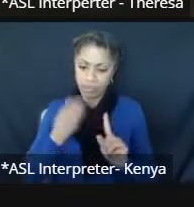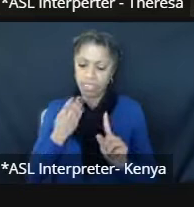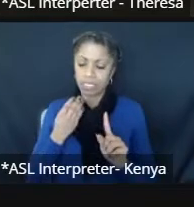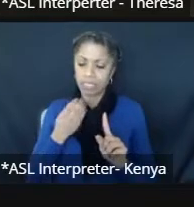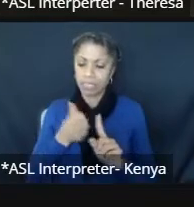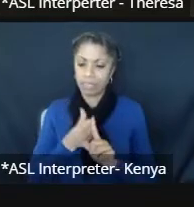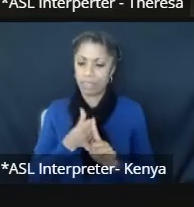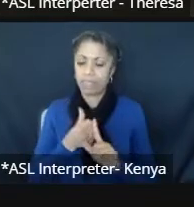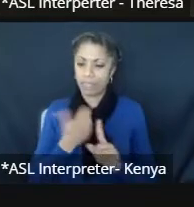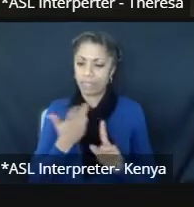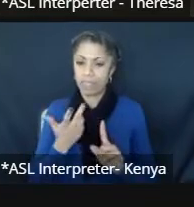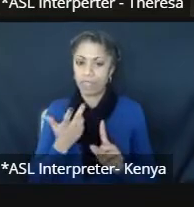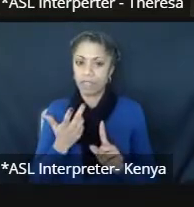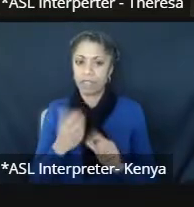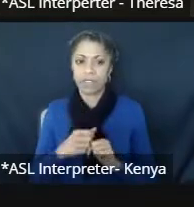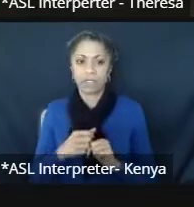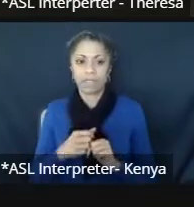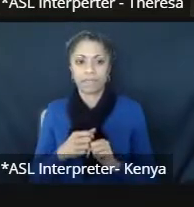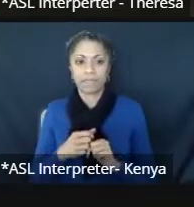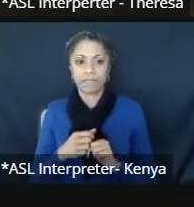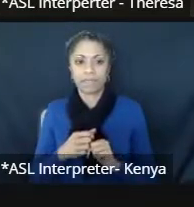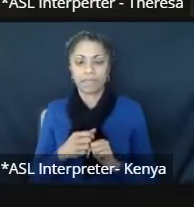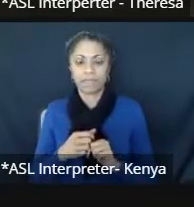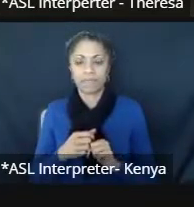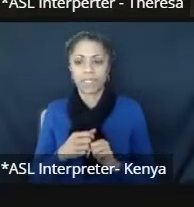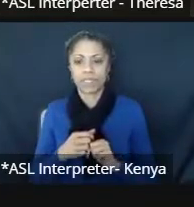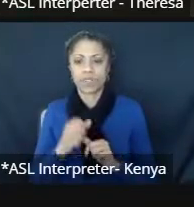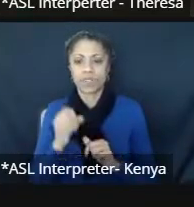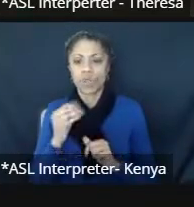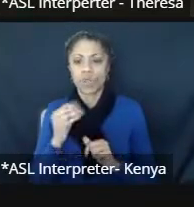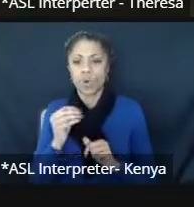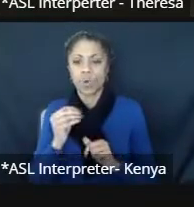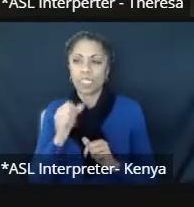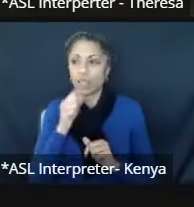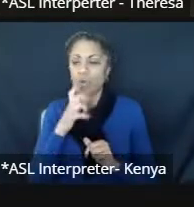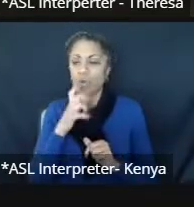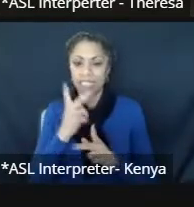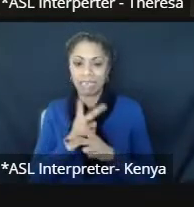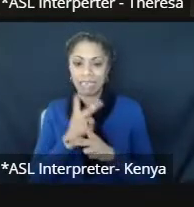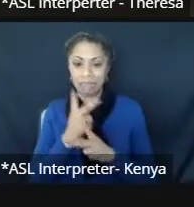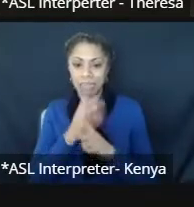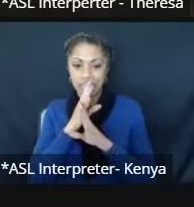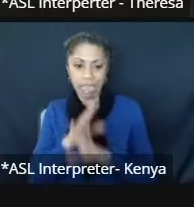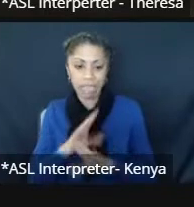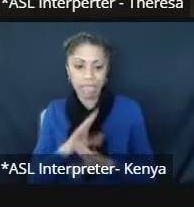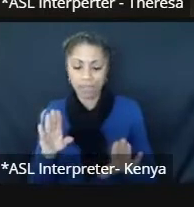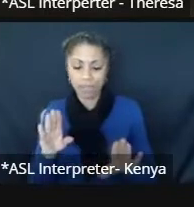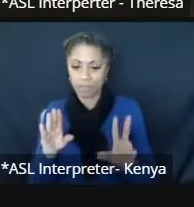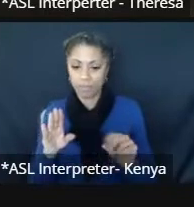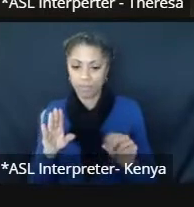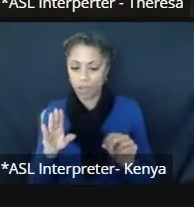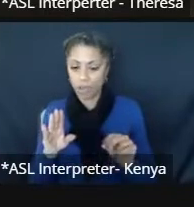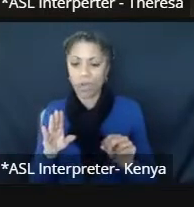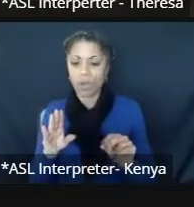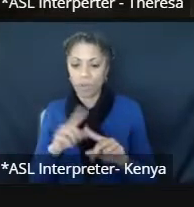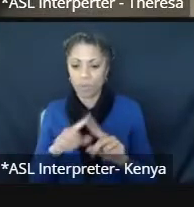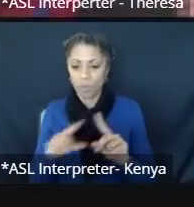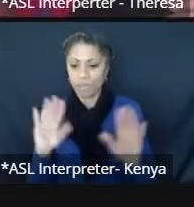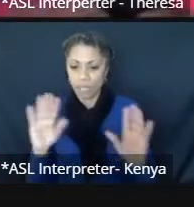and rise voices that have been silent. So that's sort of what we are all about at Berea. Jenny, would you like to add anything